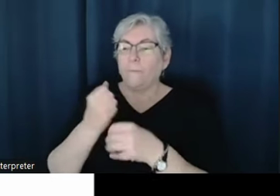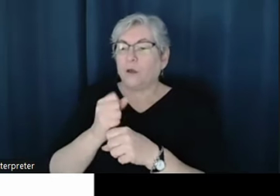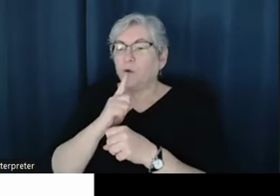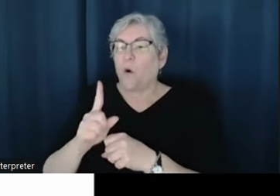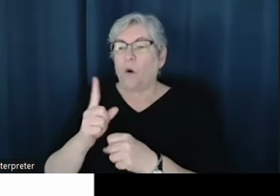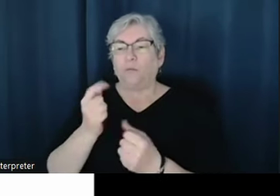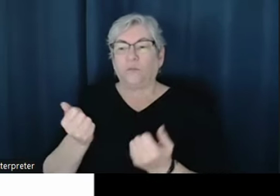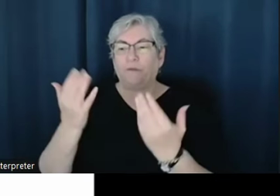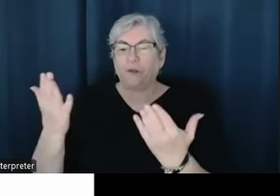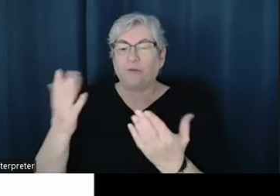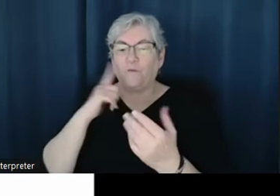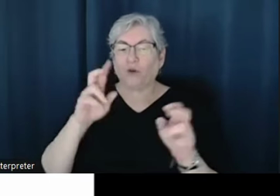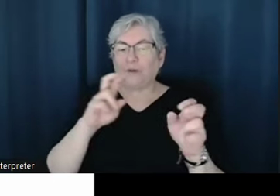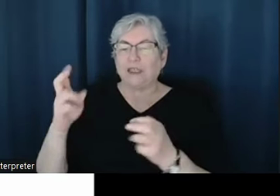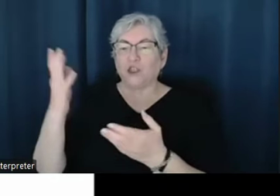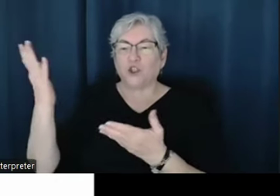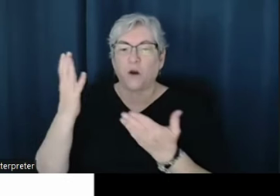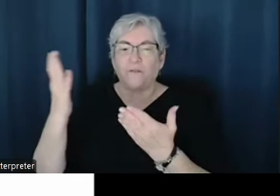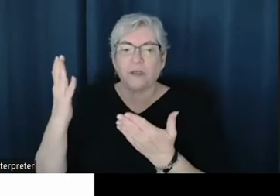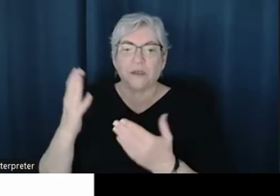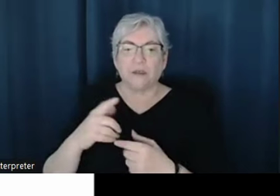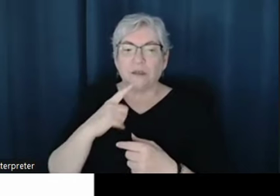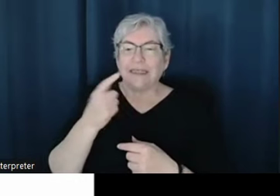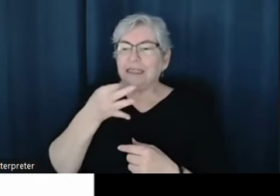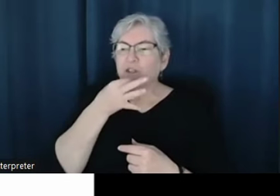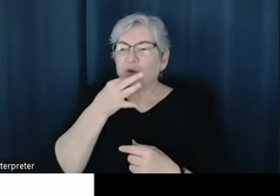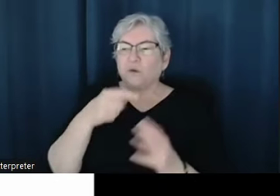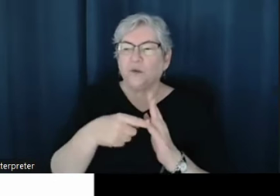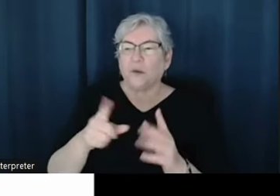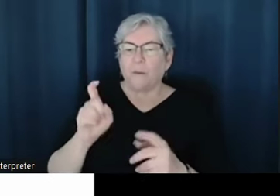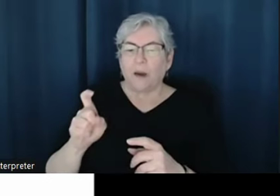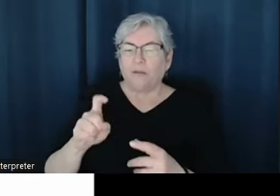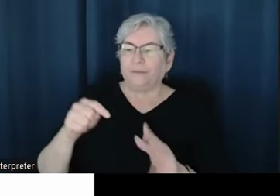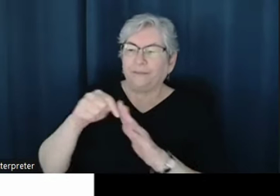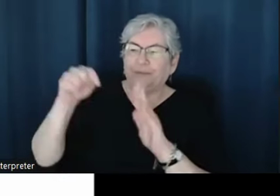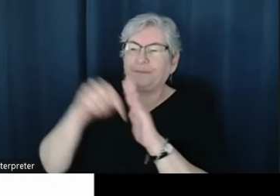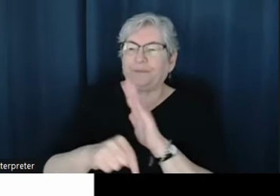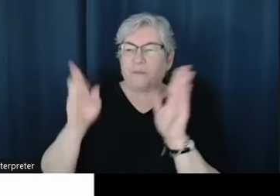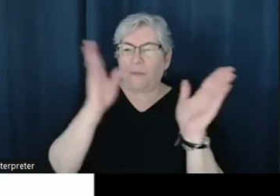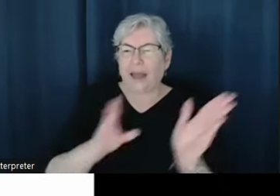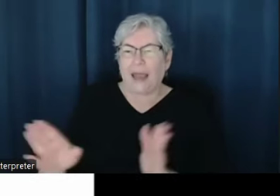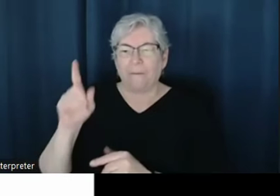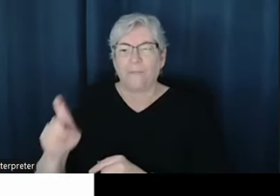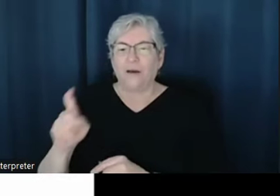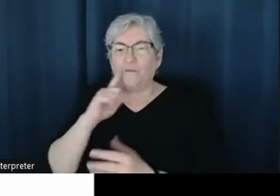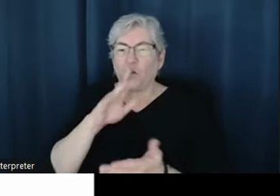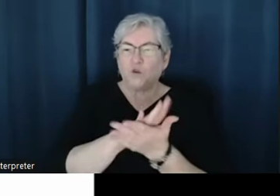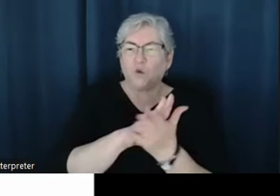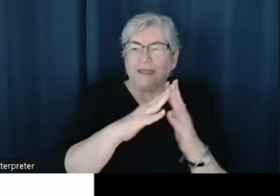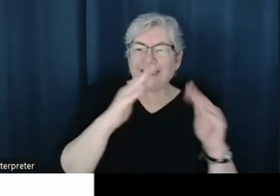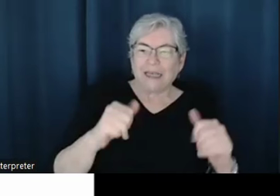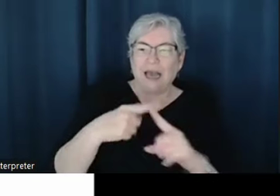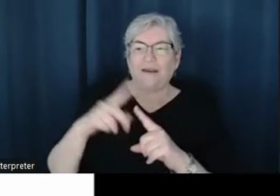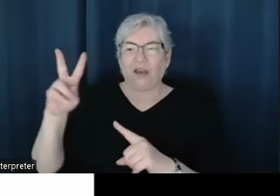of pre-employment transition services. We'll see in a minute, there's going to need to be a comprehensive plan between the school system and the